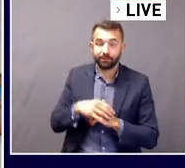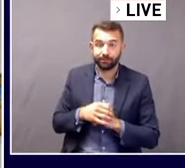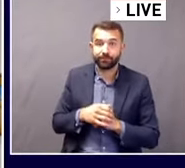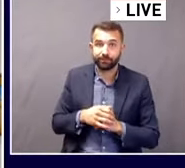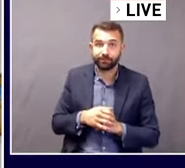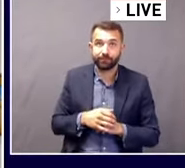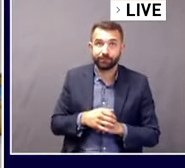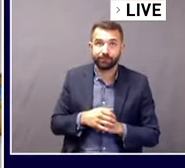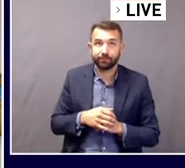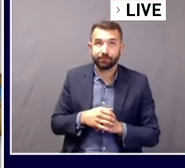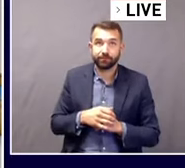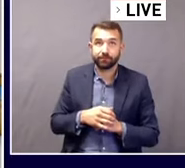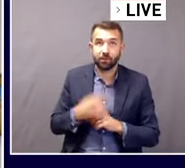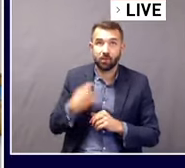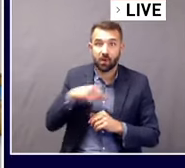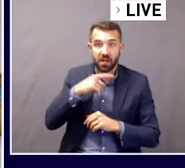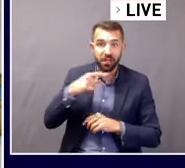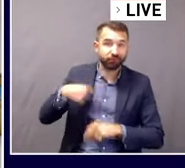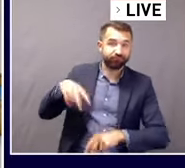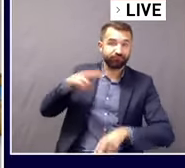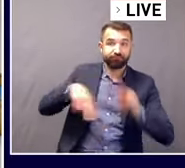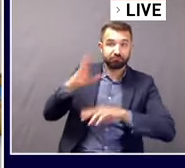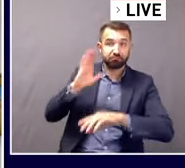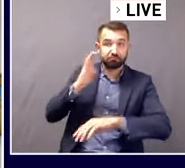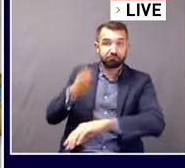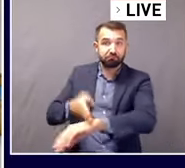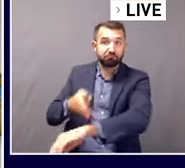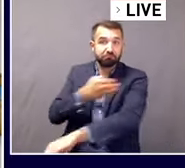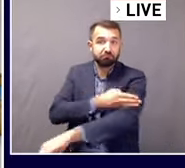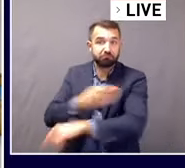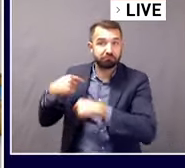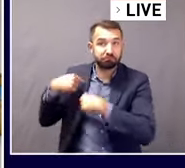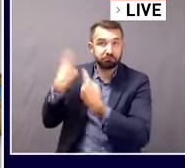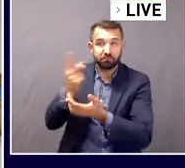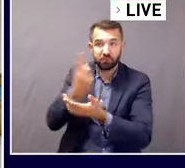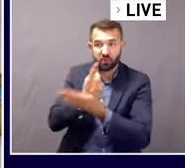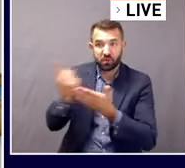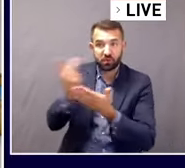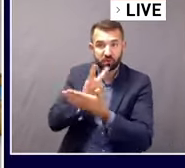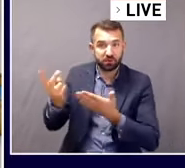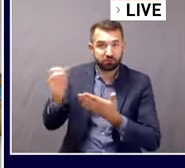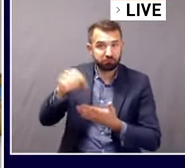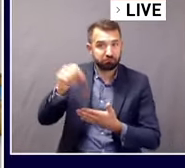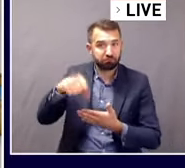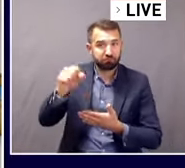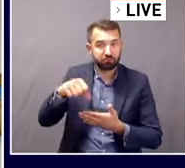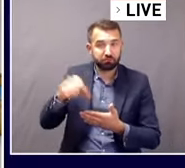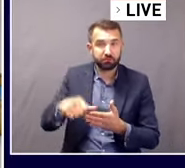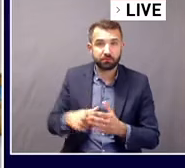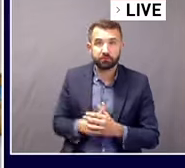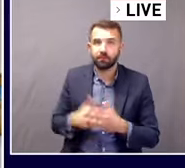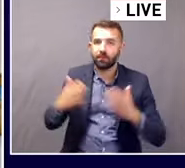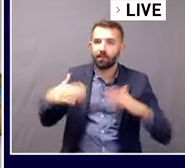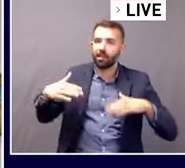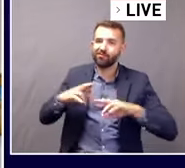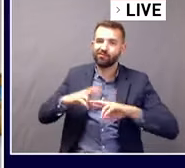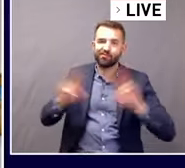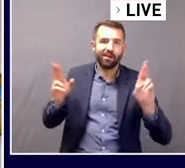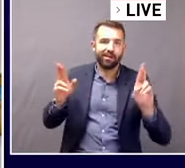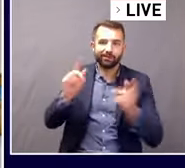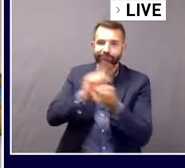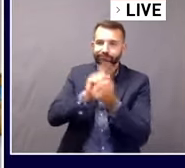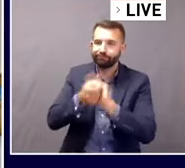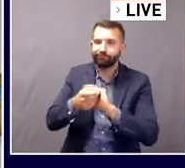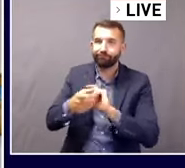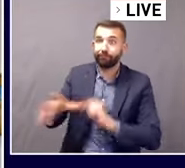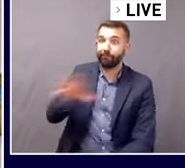they've made some strides just in the past week or two. Before we can change any policy, though, we need not just to